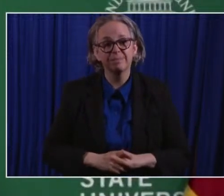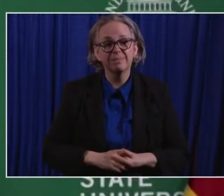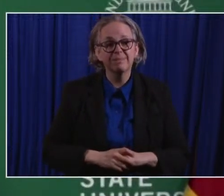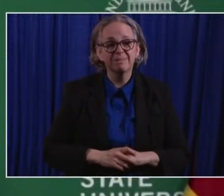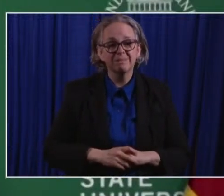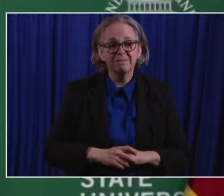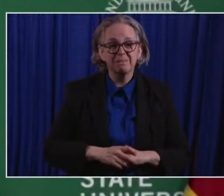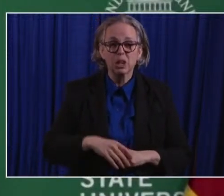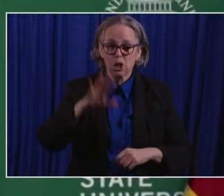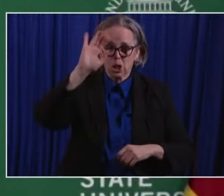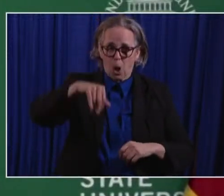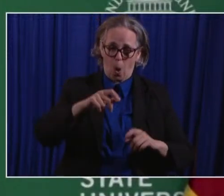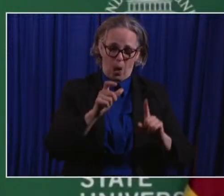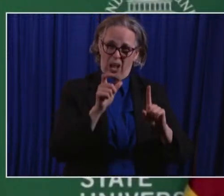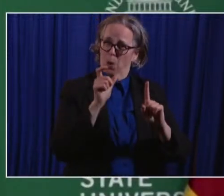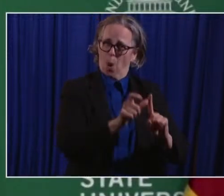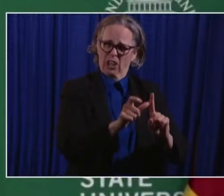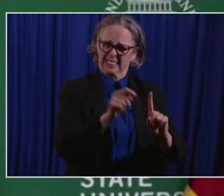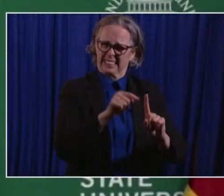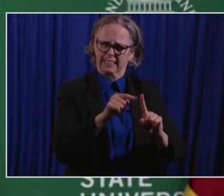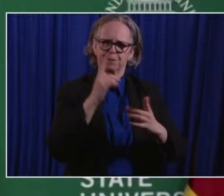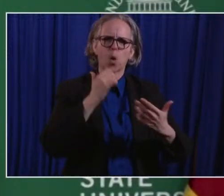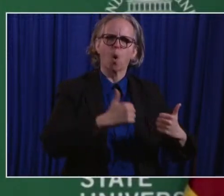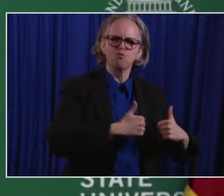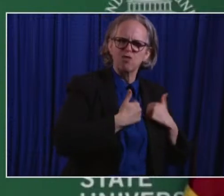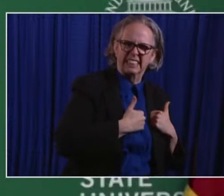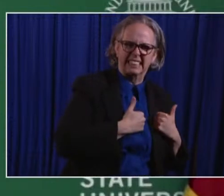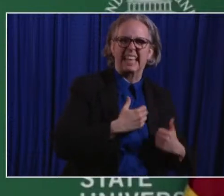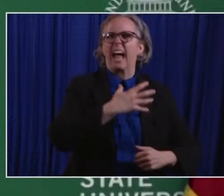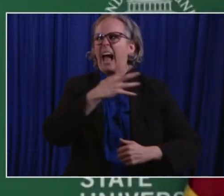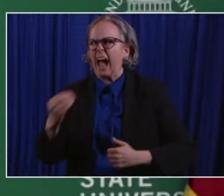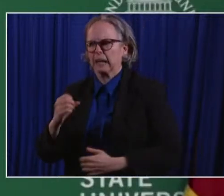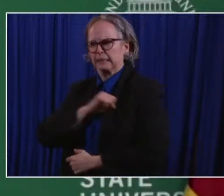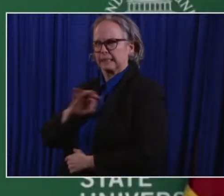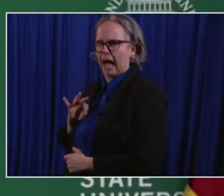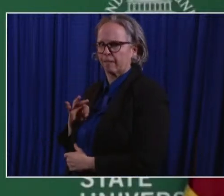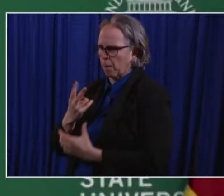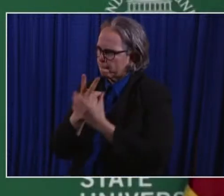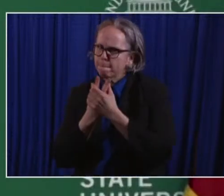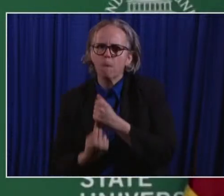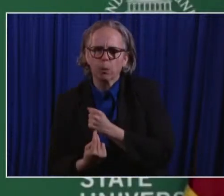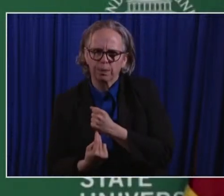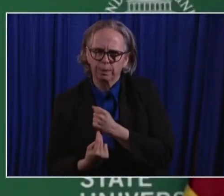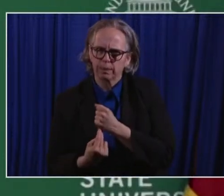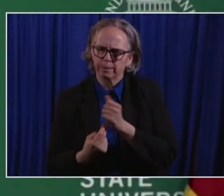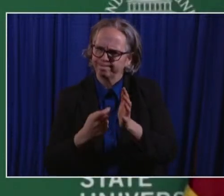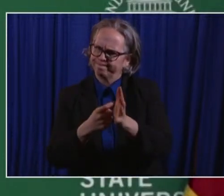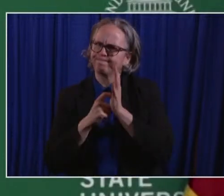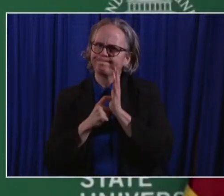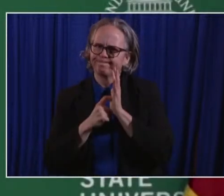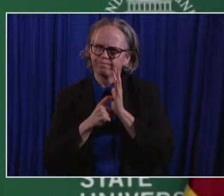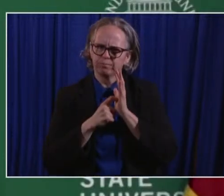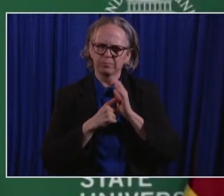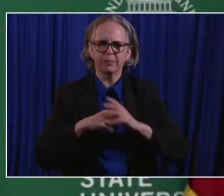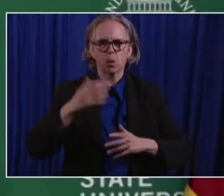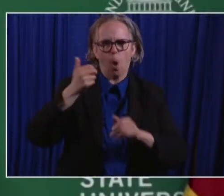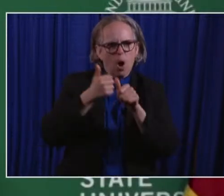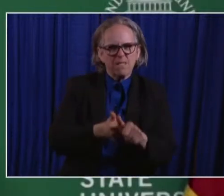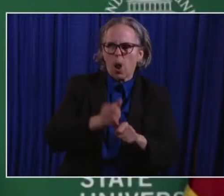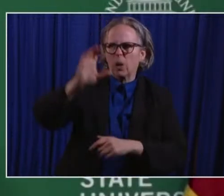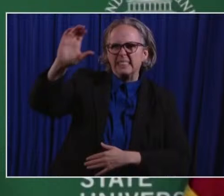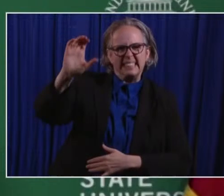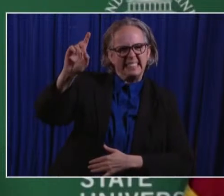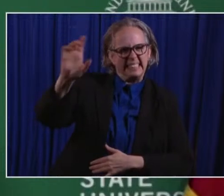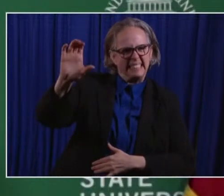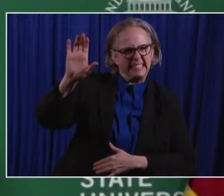to COVID-19 and residents, of course, upon admission. Again, CDC guidelines are what prevails there.